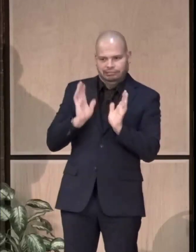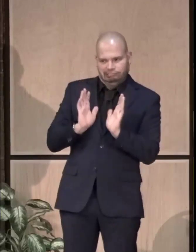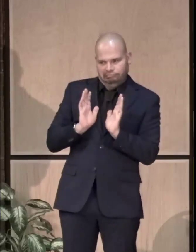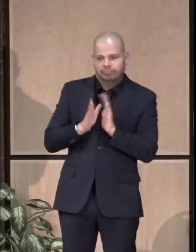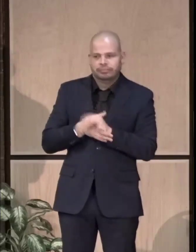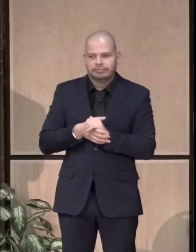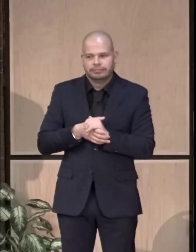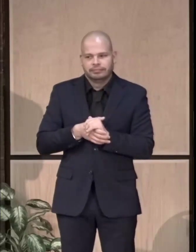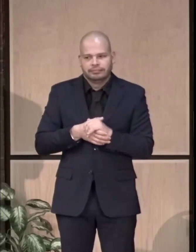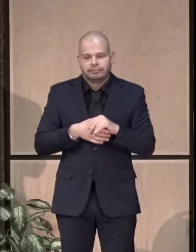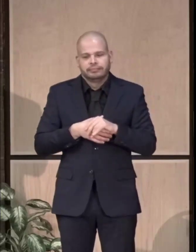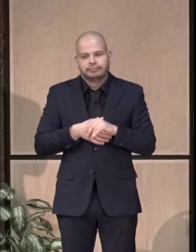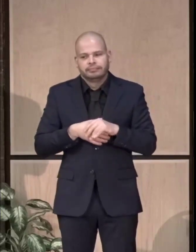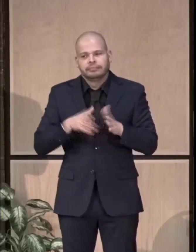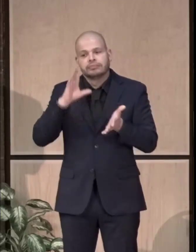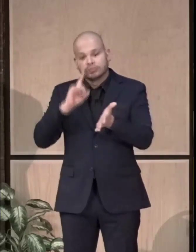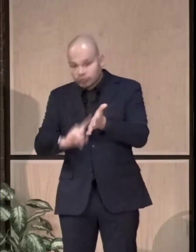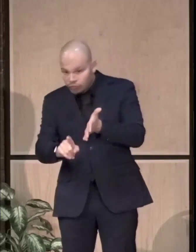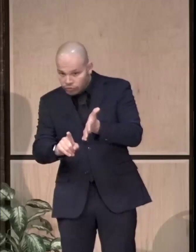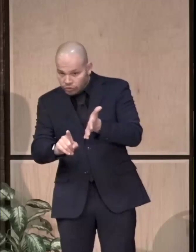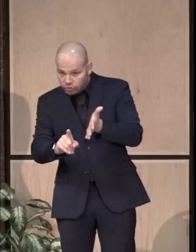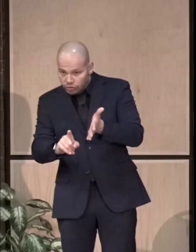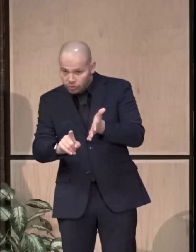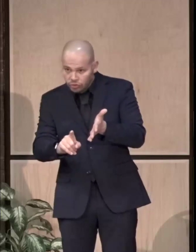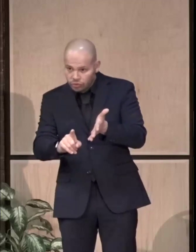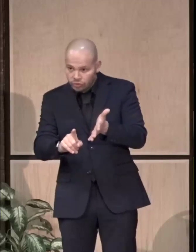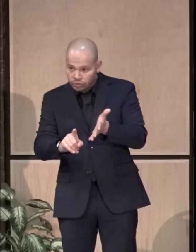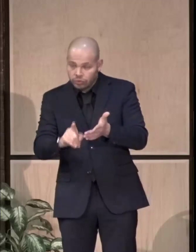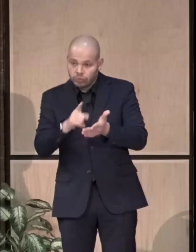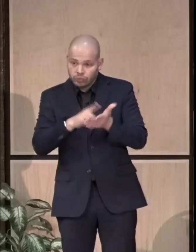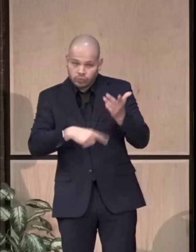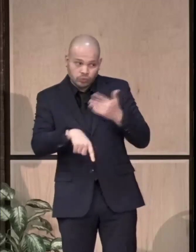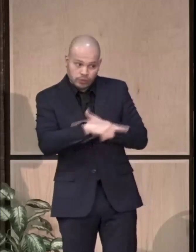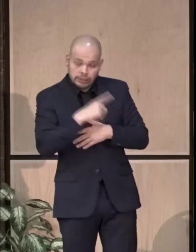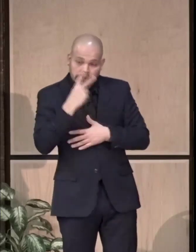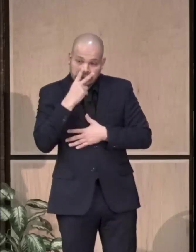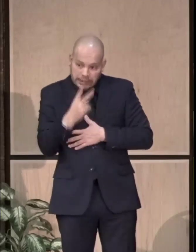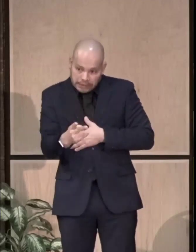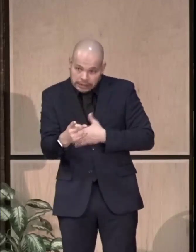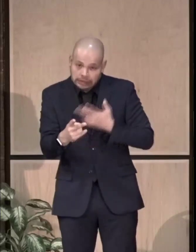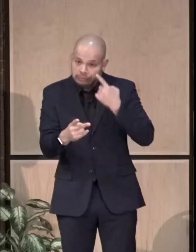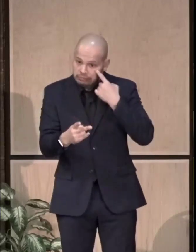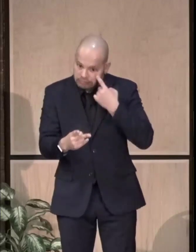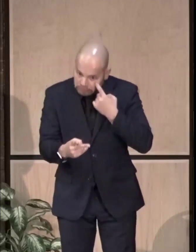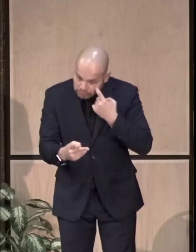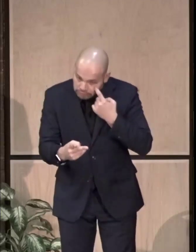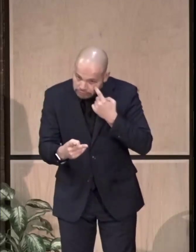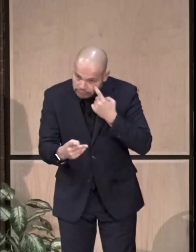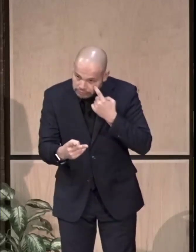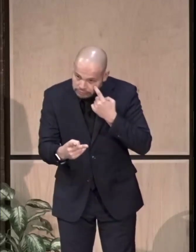for was attempt to document what they see and what they experience out there, but then